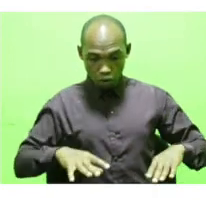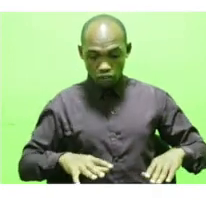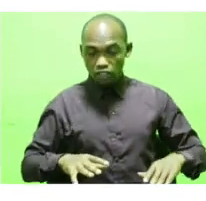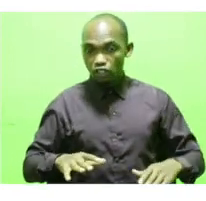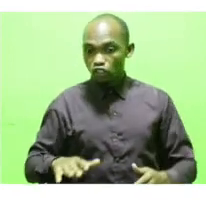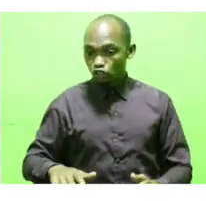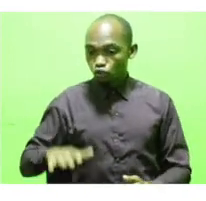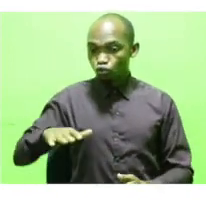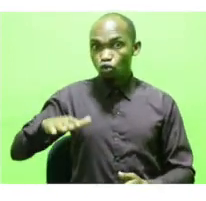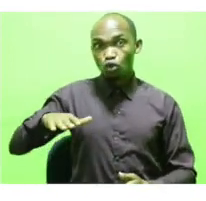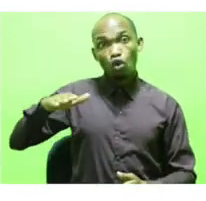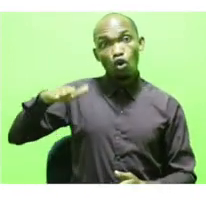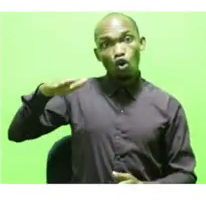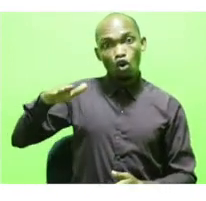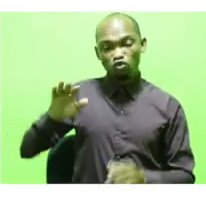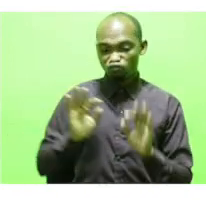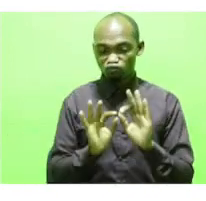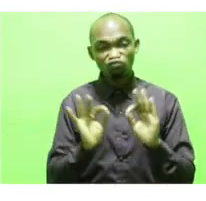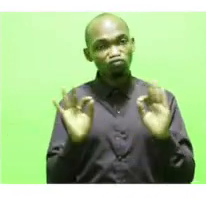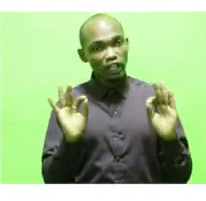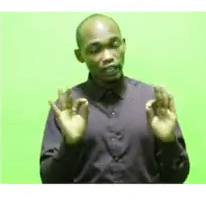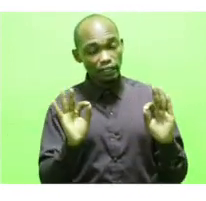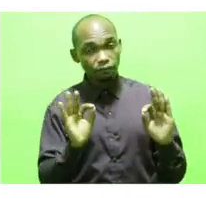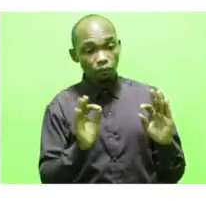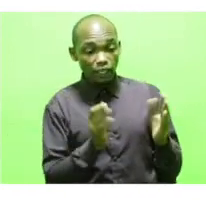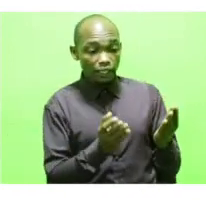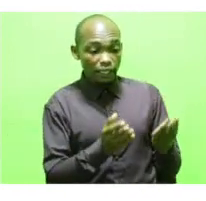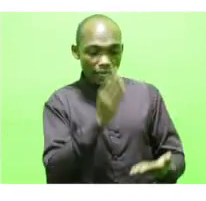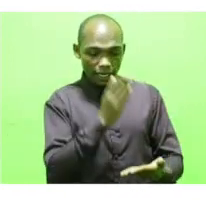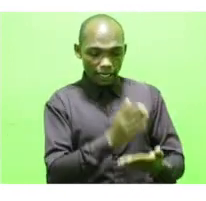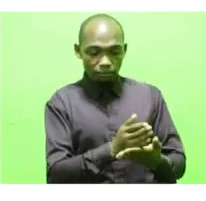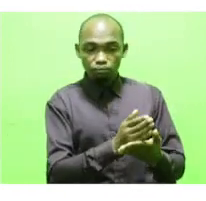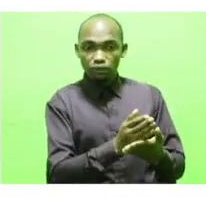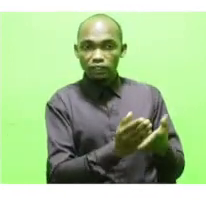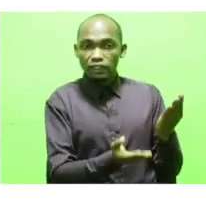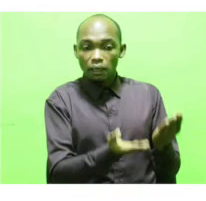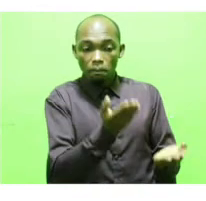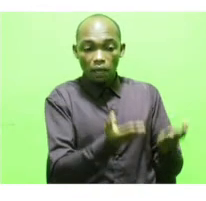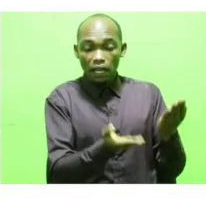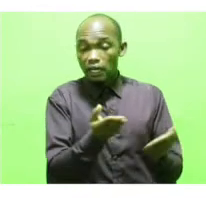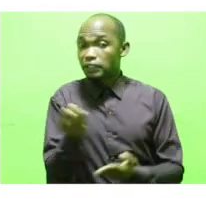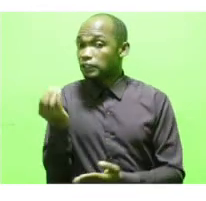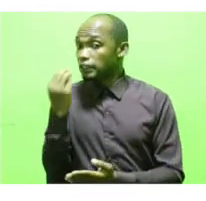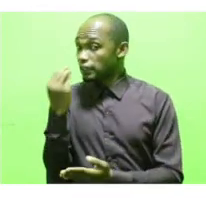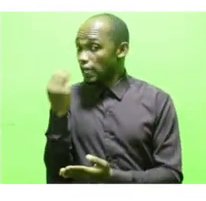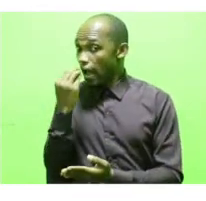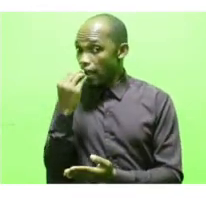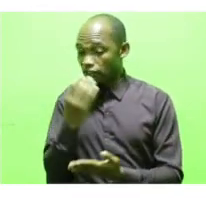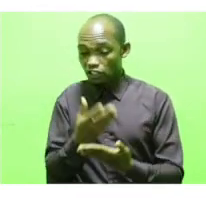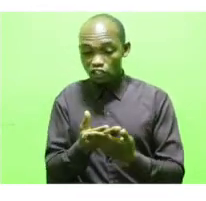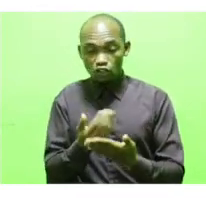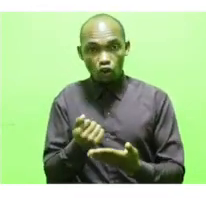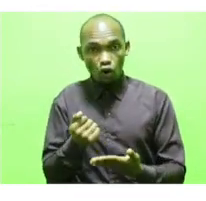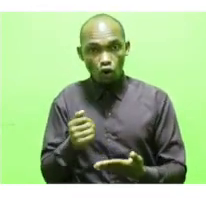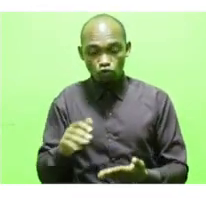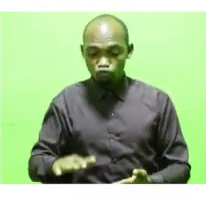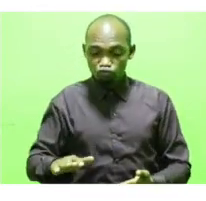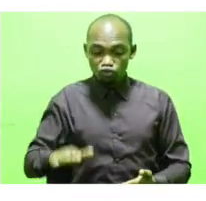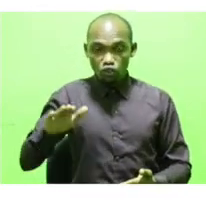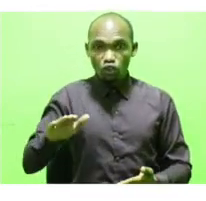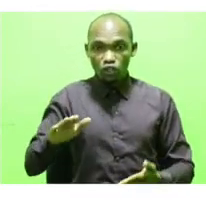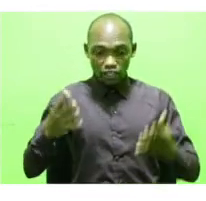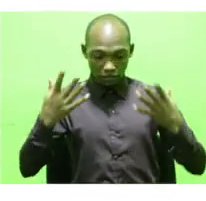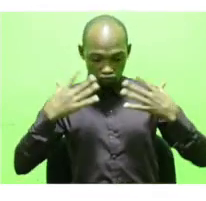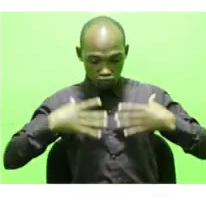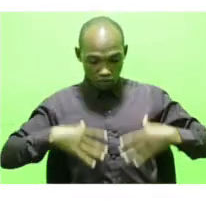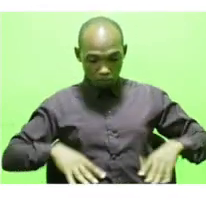level, as people who have a complete and balanced diet tend to grow and to be